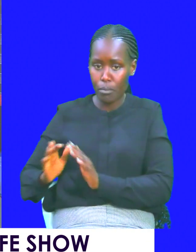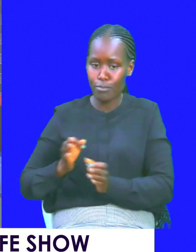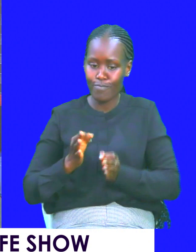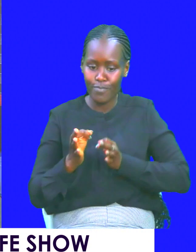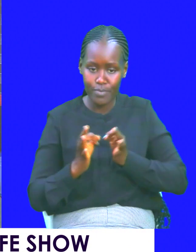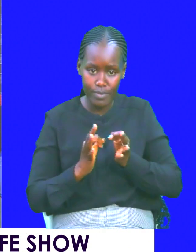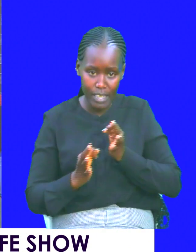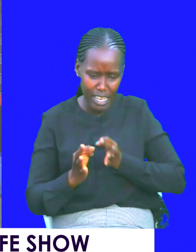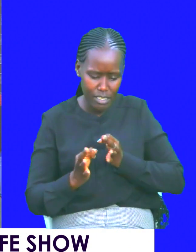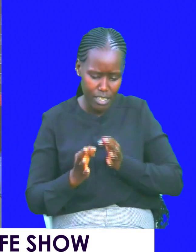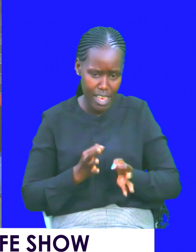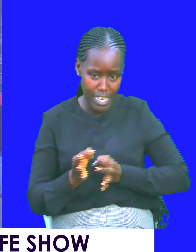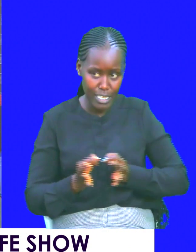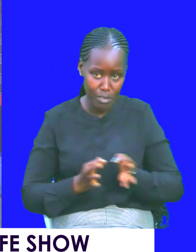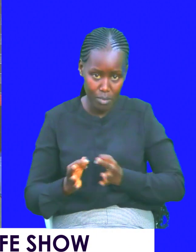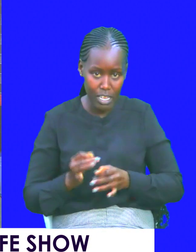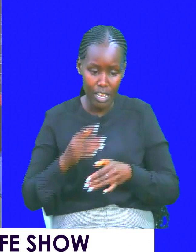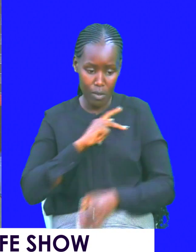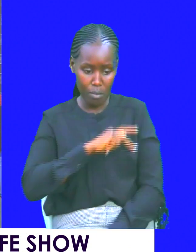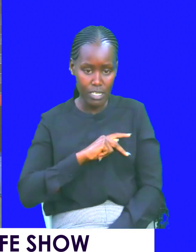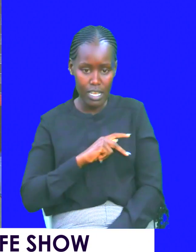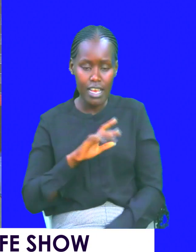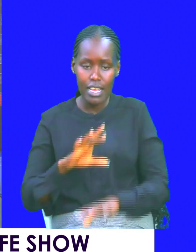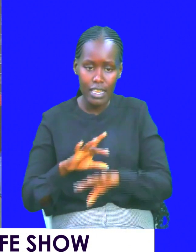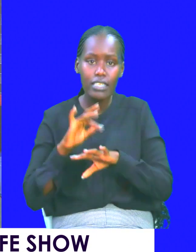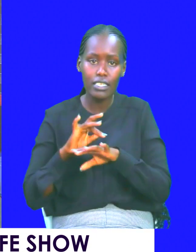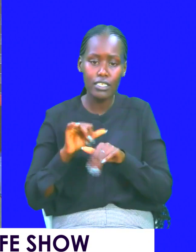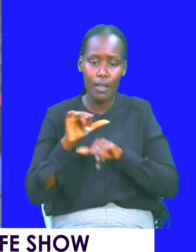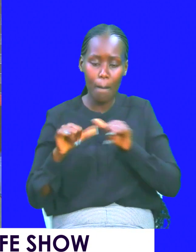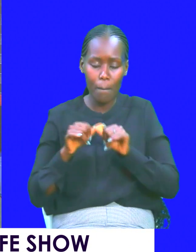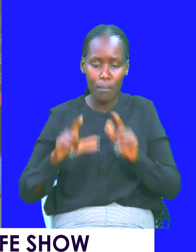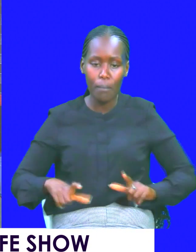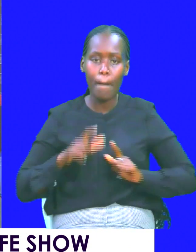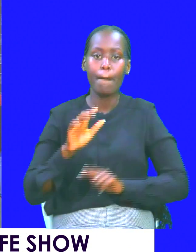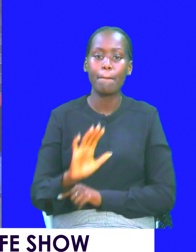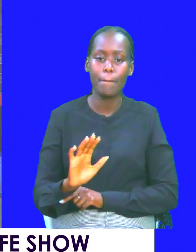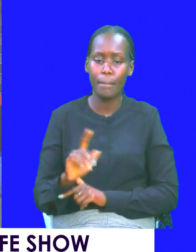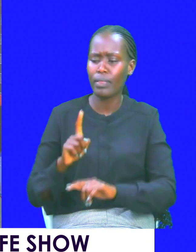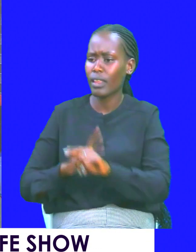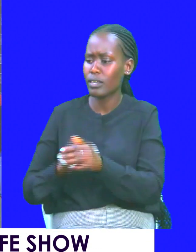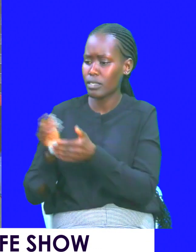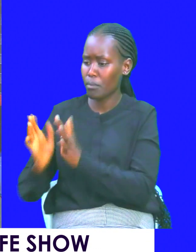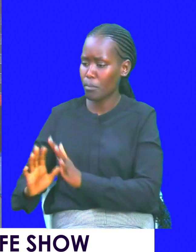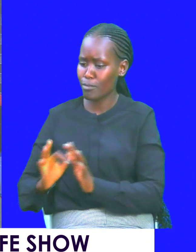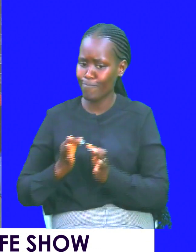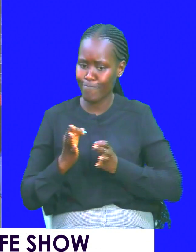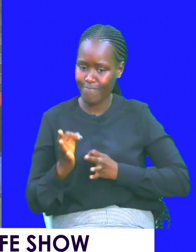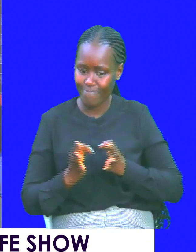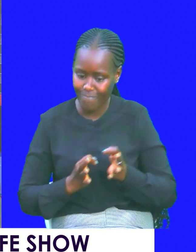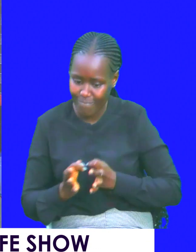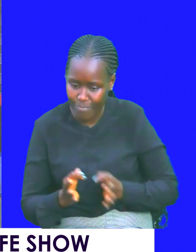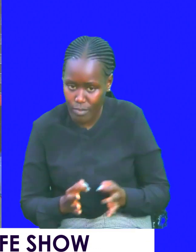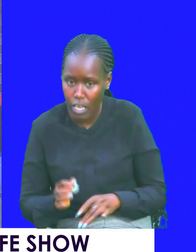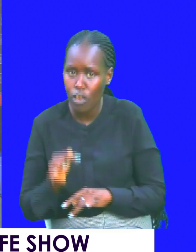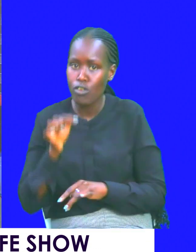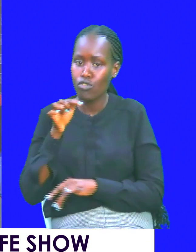your identity, they are touching on your legacy. Don't forget it. When someone is explaining who you